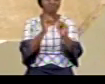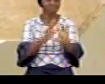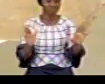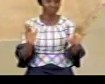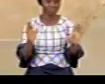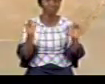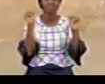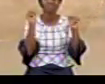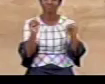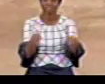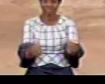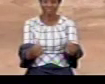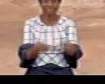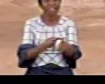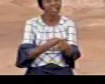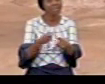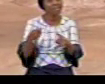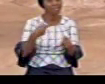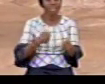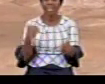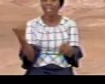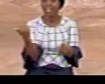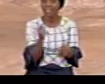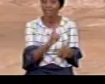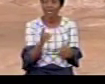me anywhere I go.